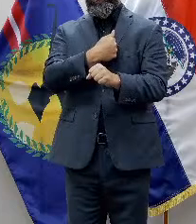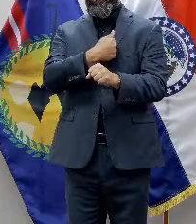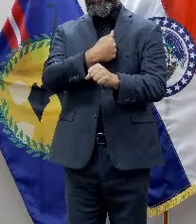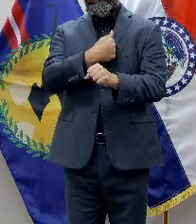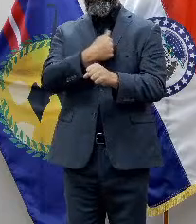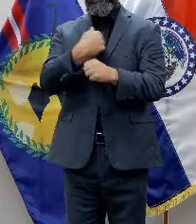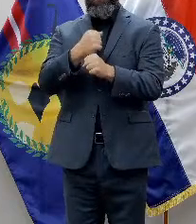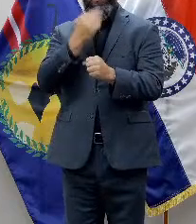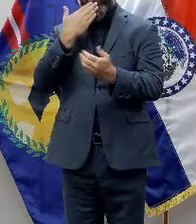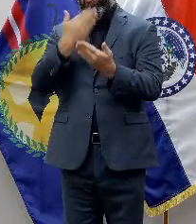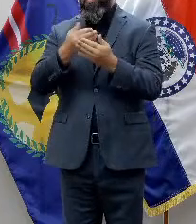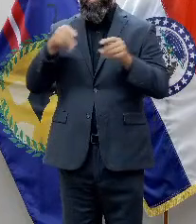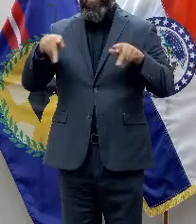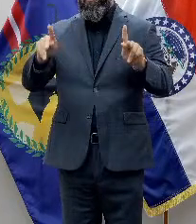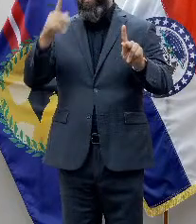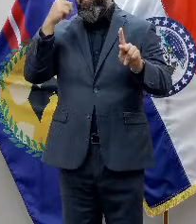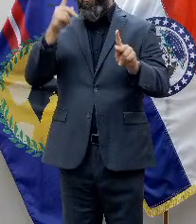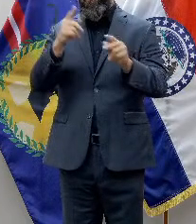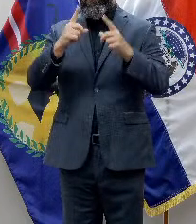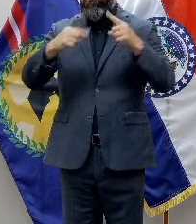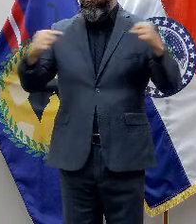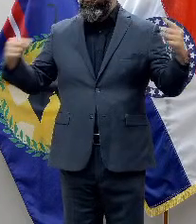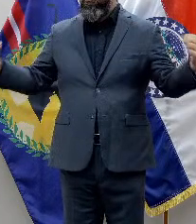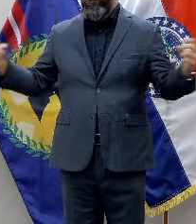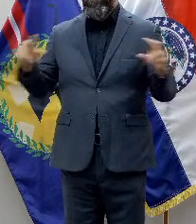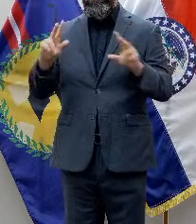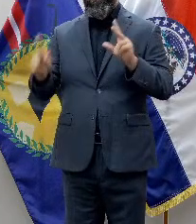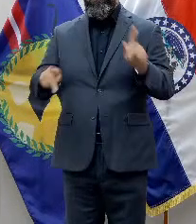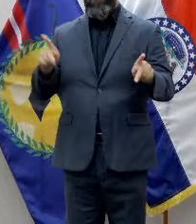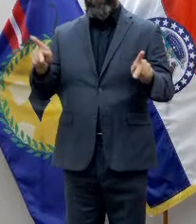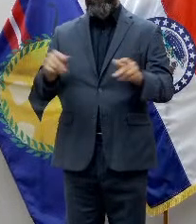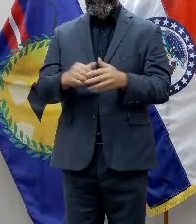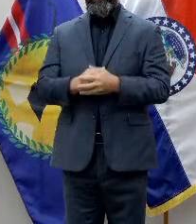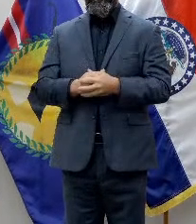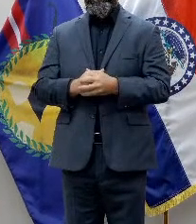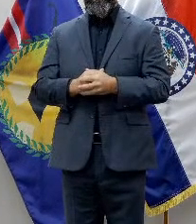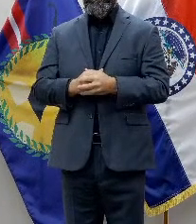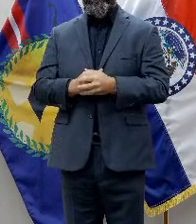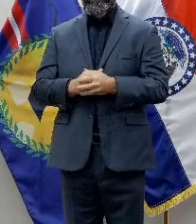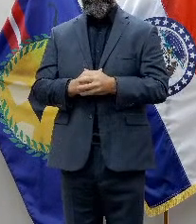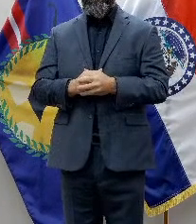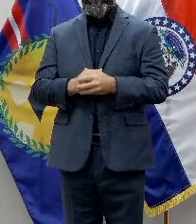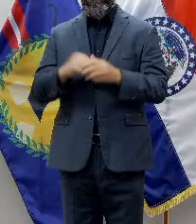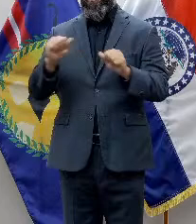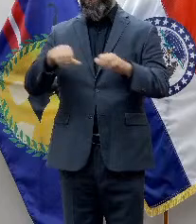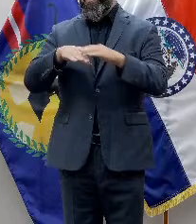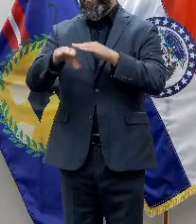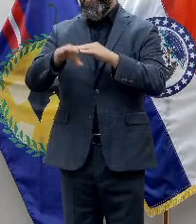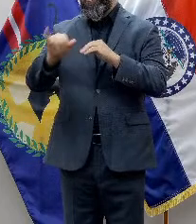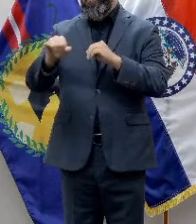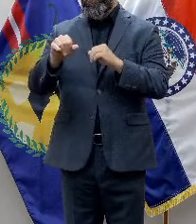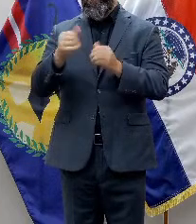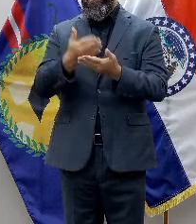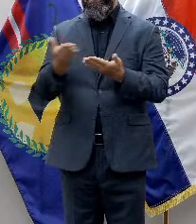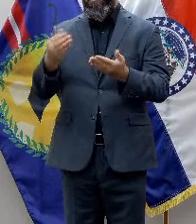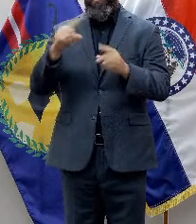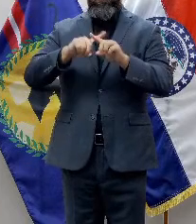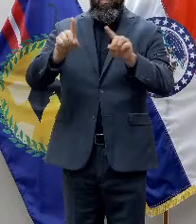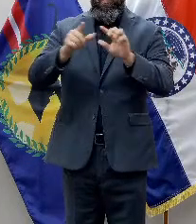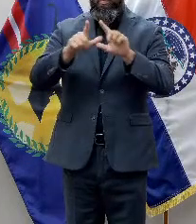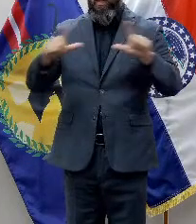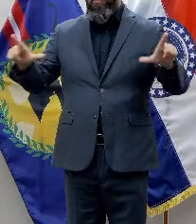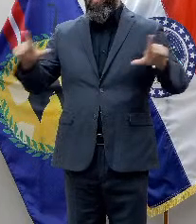authentically creating opportunities for a wide variety of the diversity of our community to access this material in other languages and in